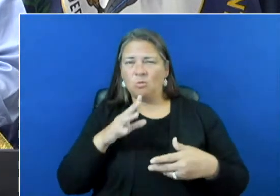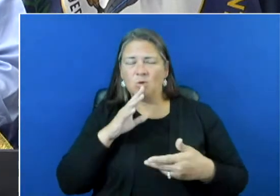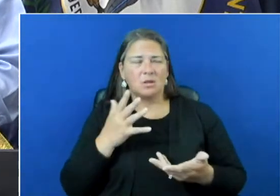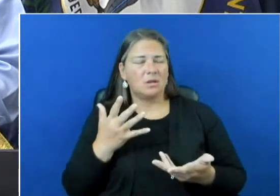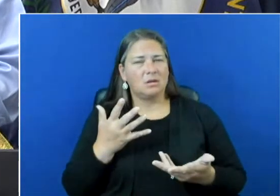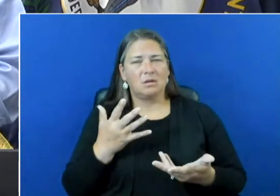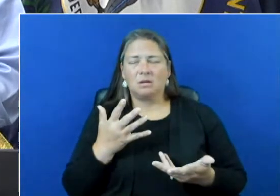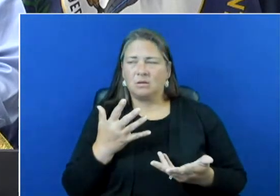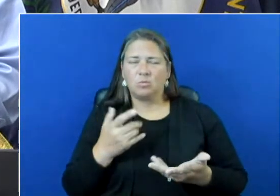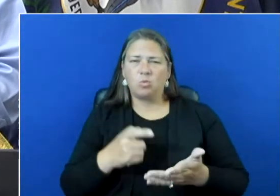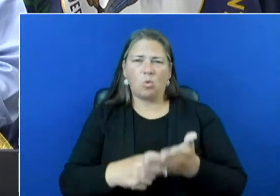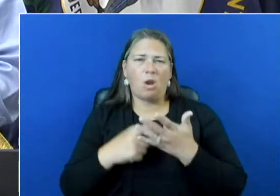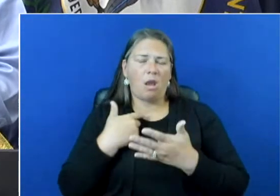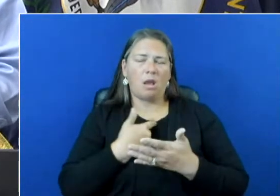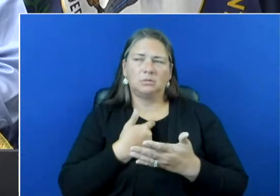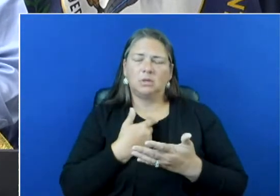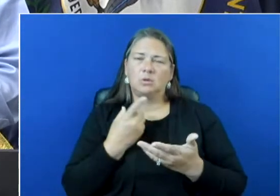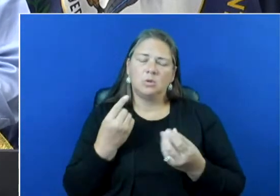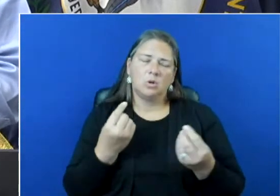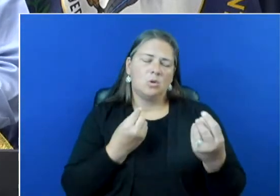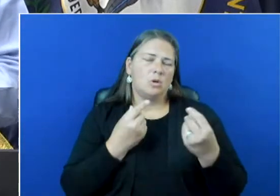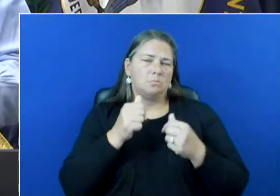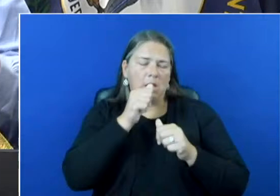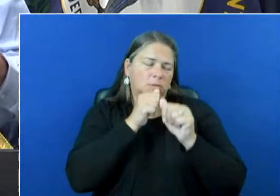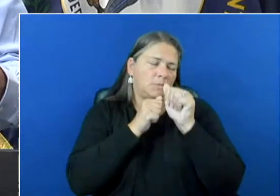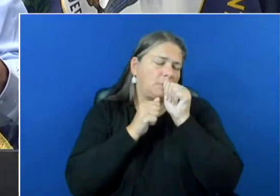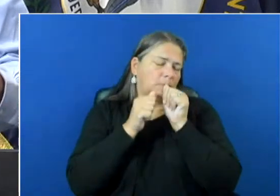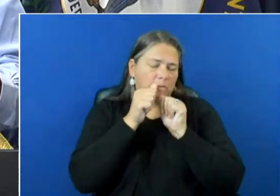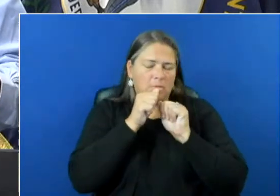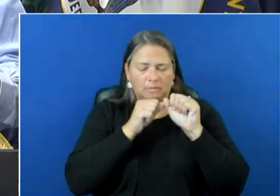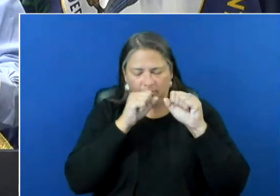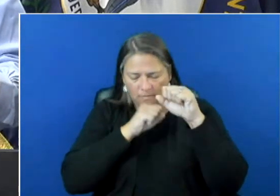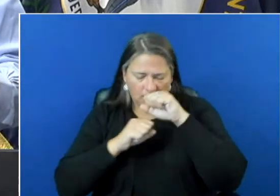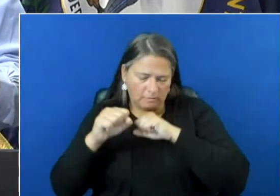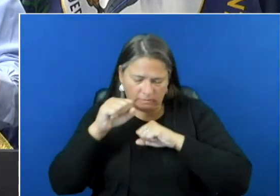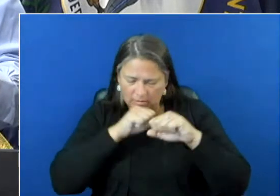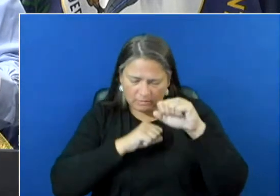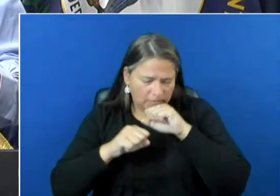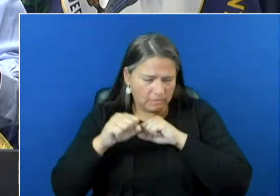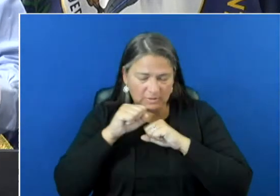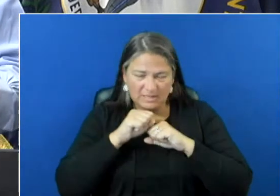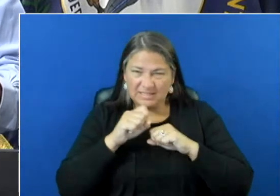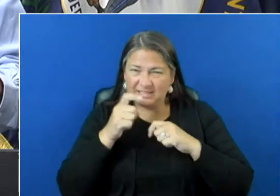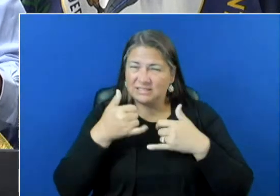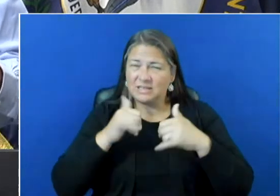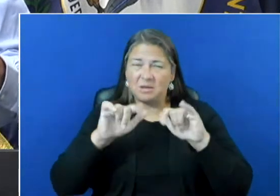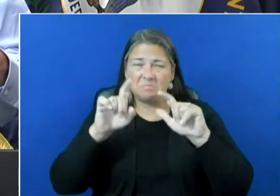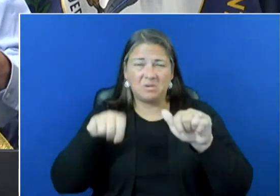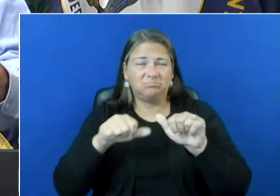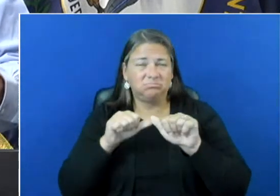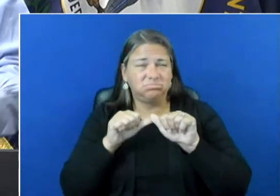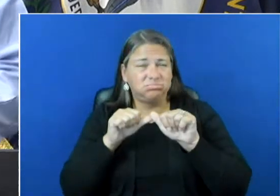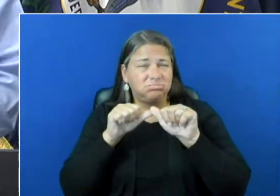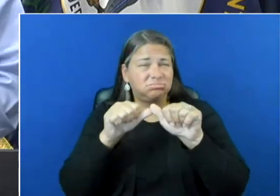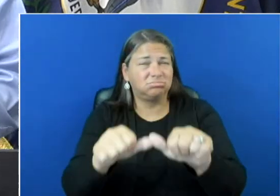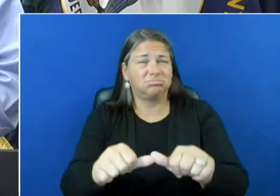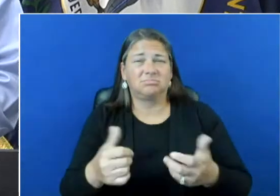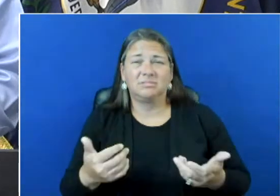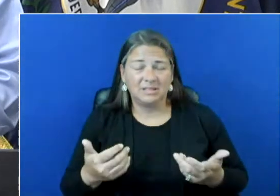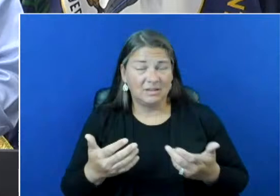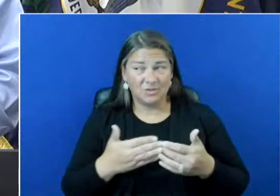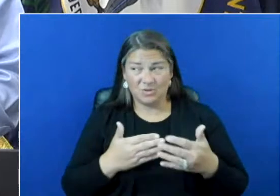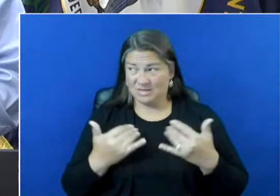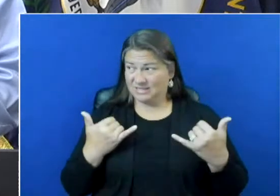And it's going to require more patience, even with the urgency that we need to act and continue